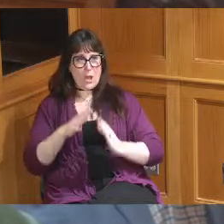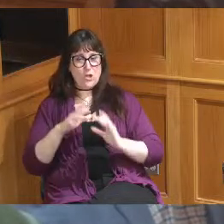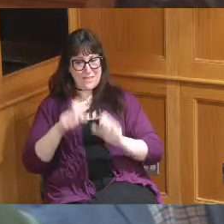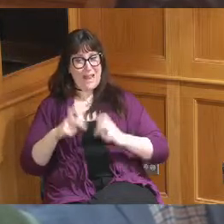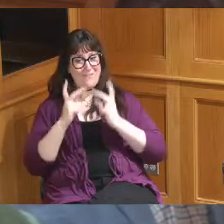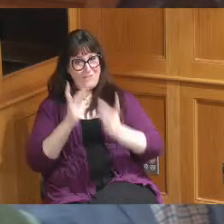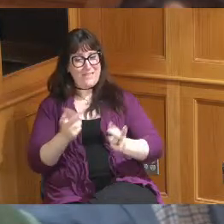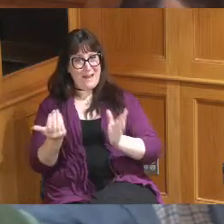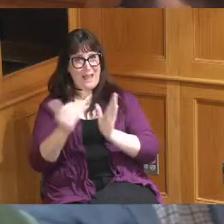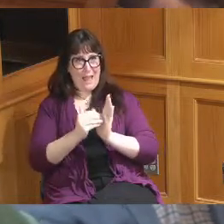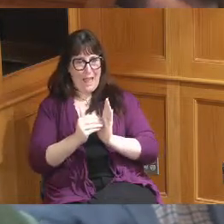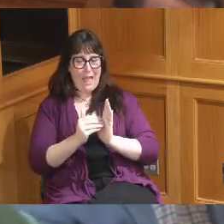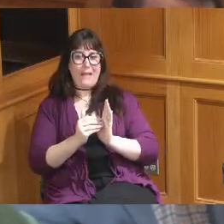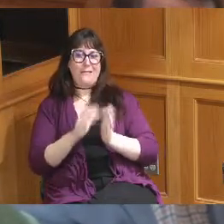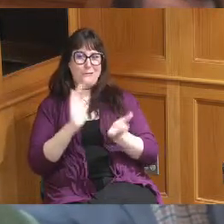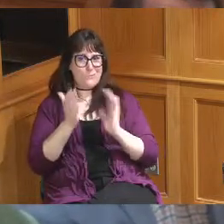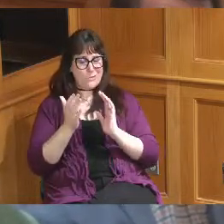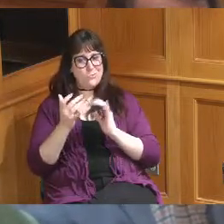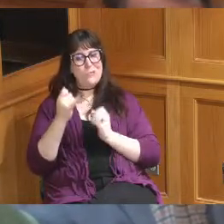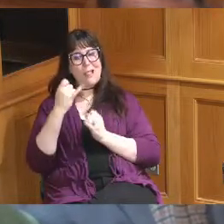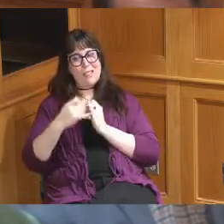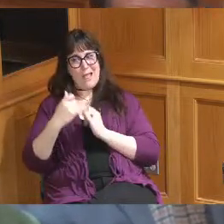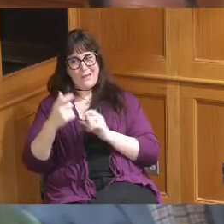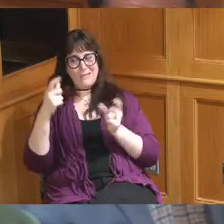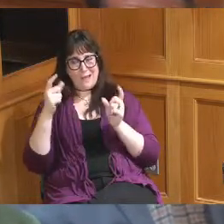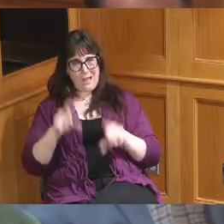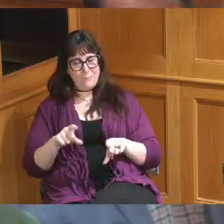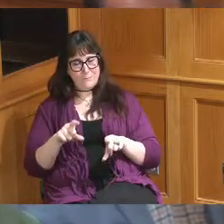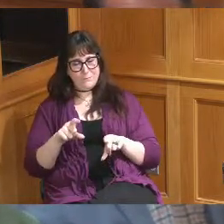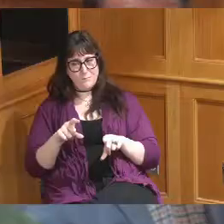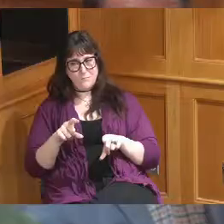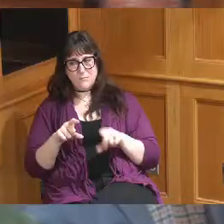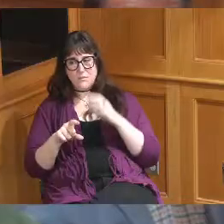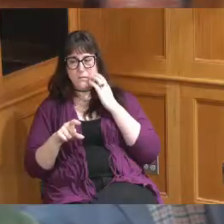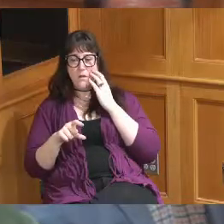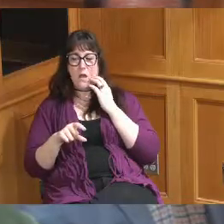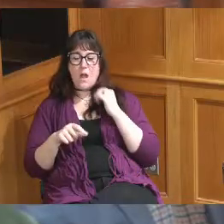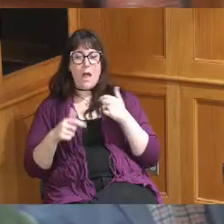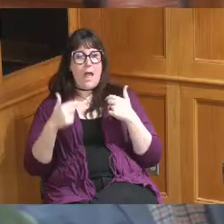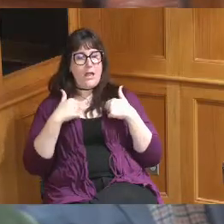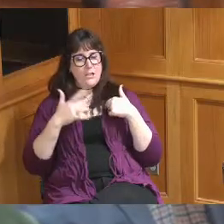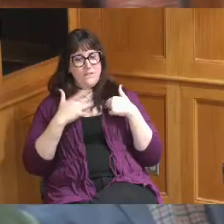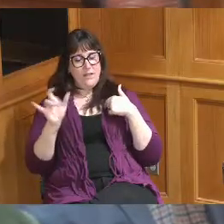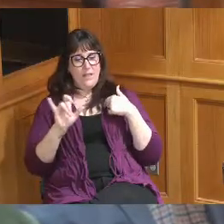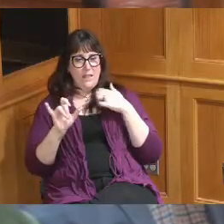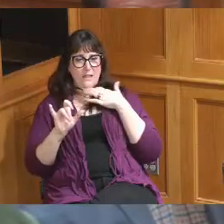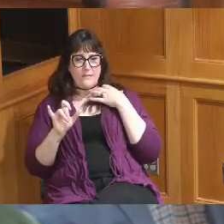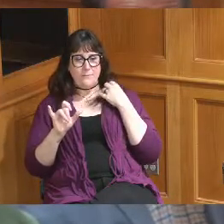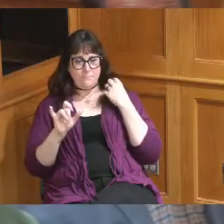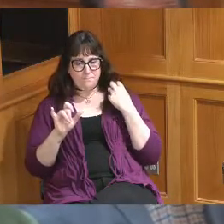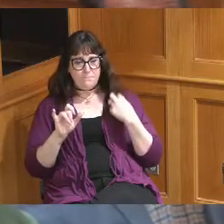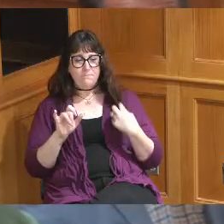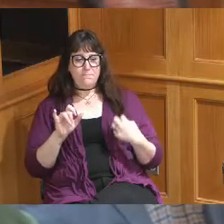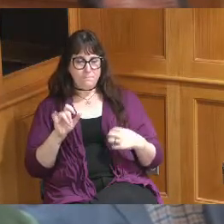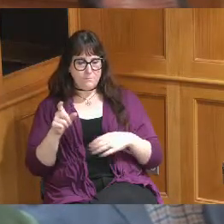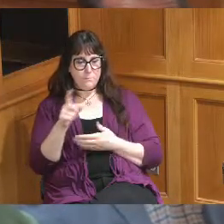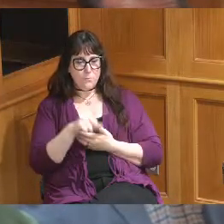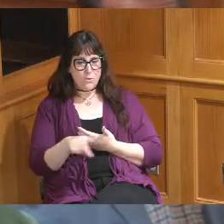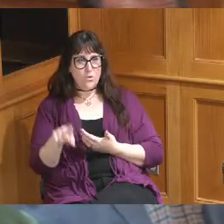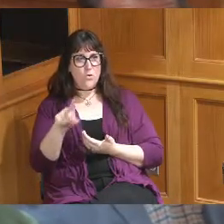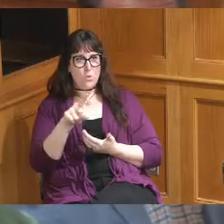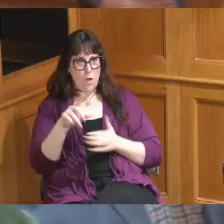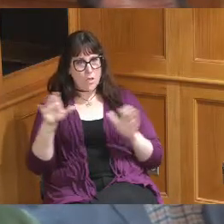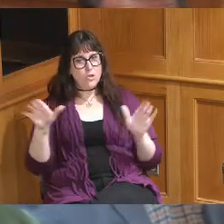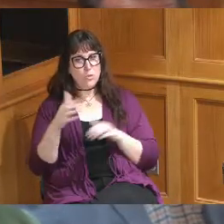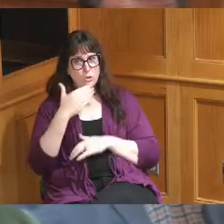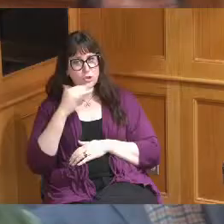time around compared to the last time. And, and I just feel like you guys have done a pretty